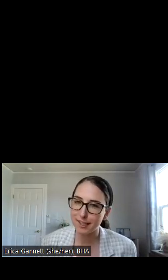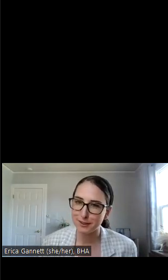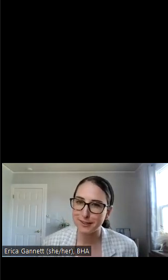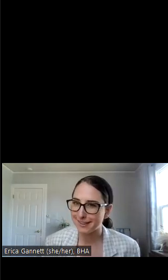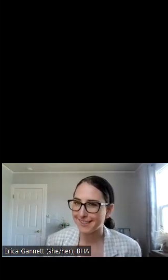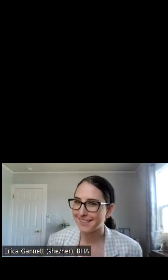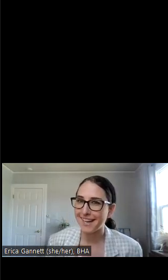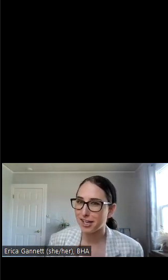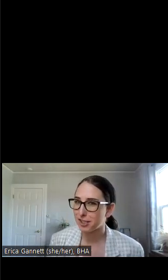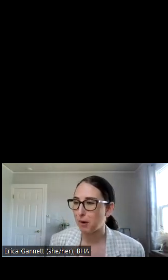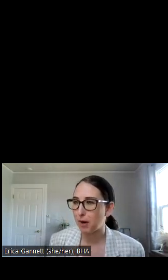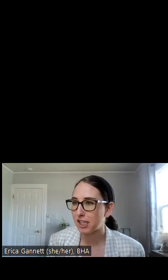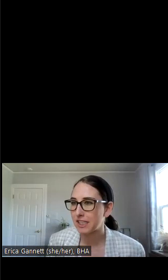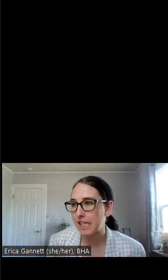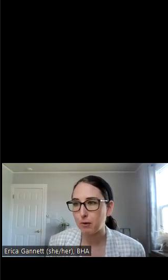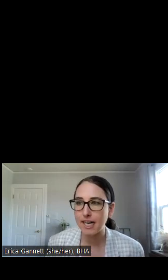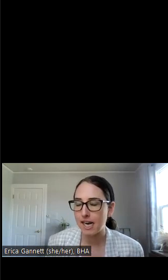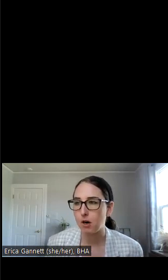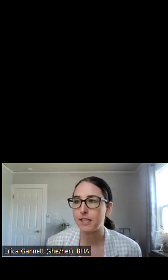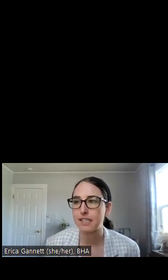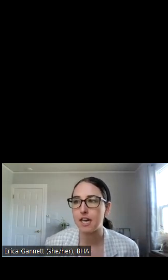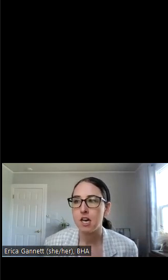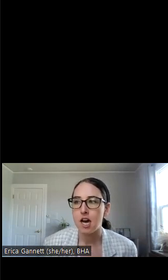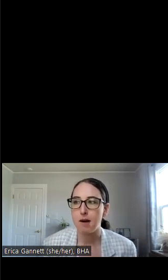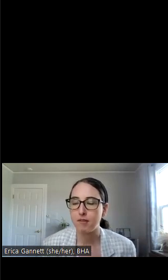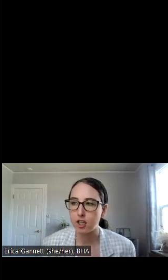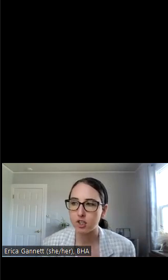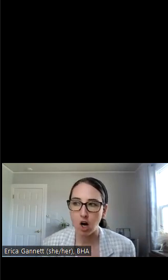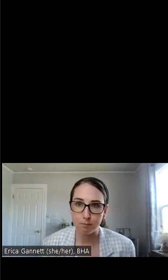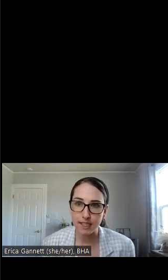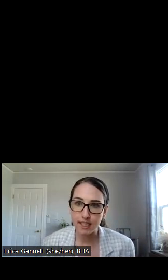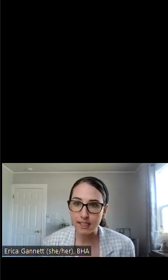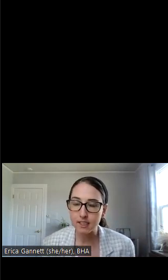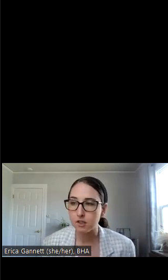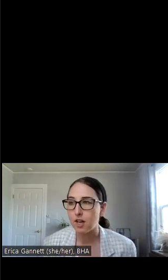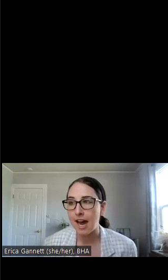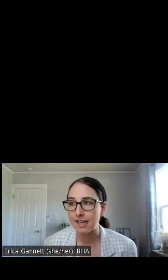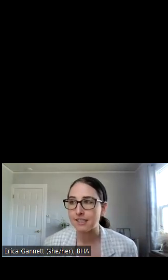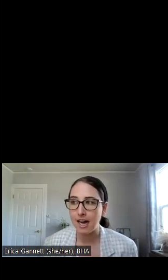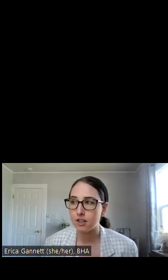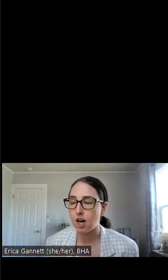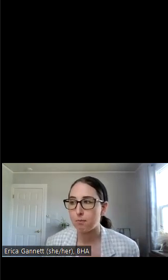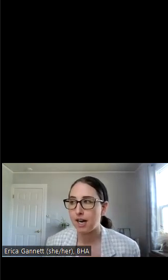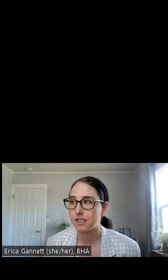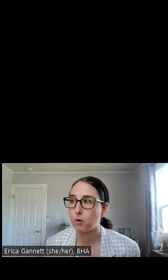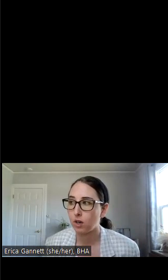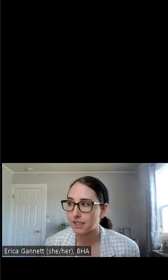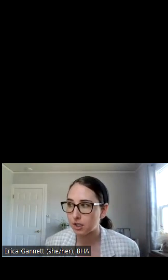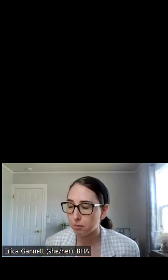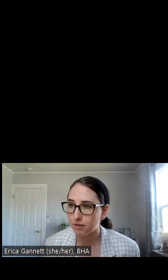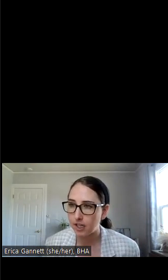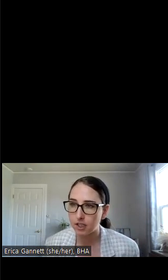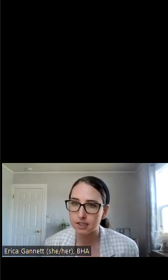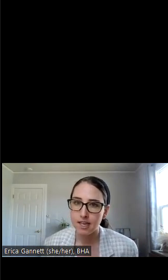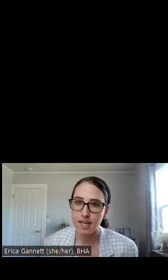posted online, so this isn't a today change, but what you're seeing right now is that providers are opting in as either comprehensive or